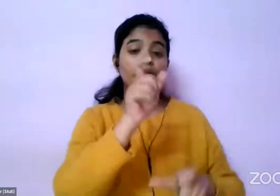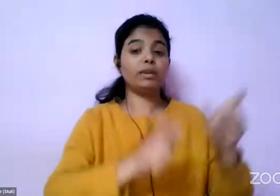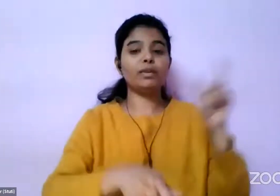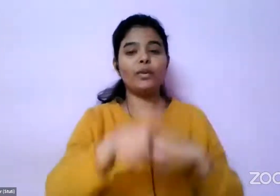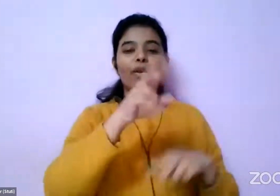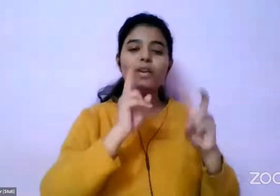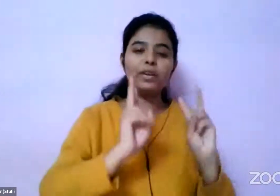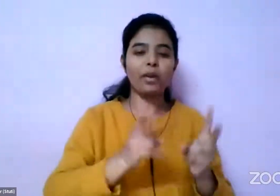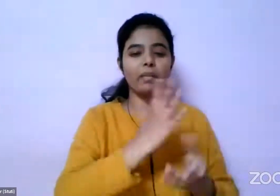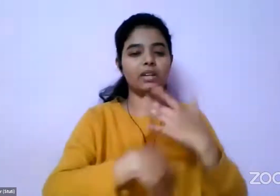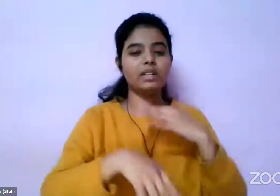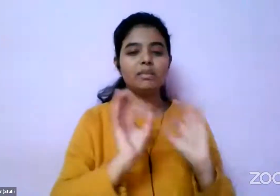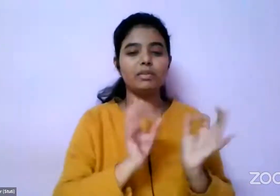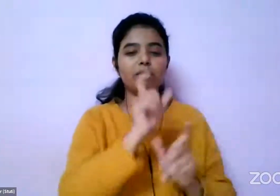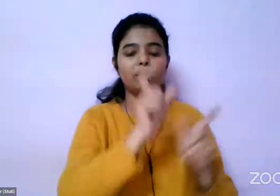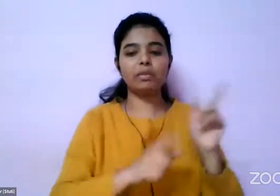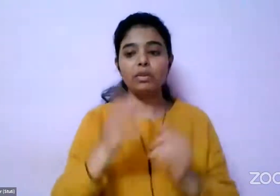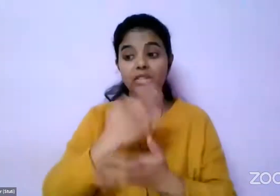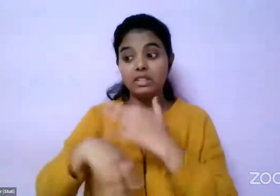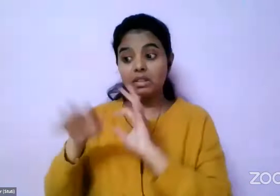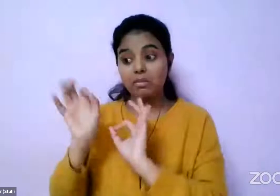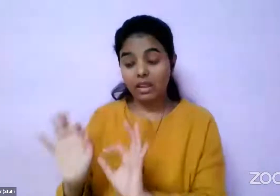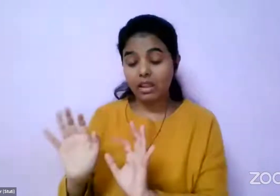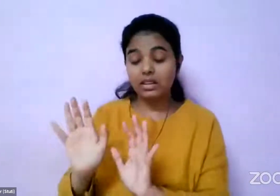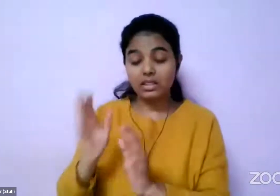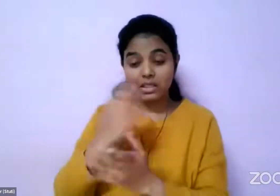way. Now here there's another